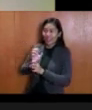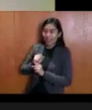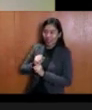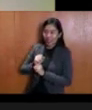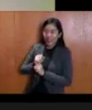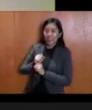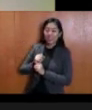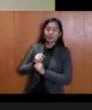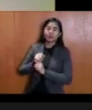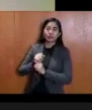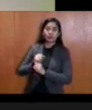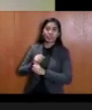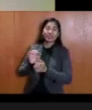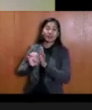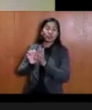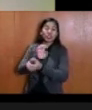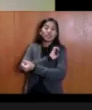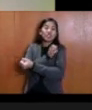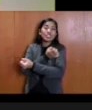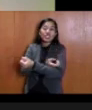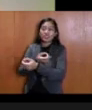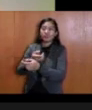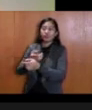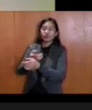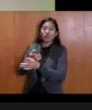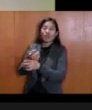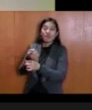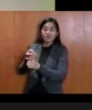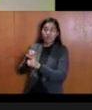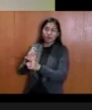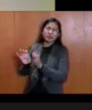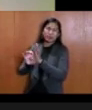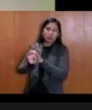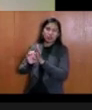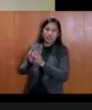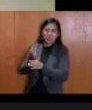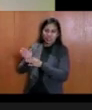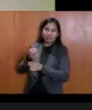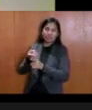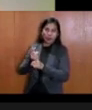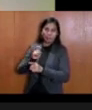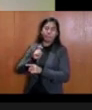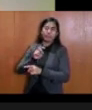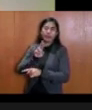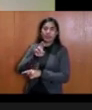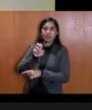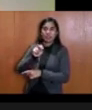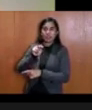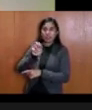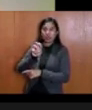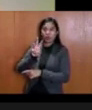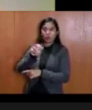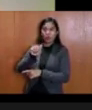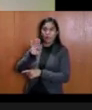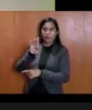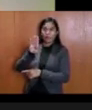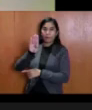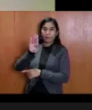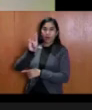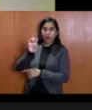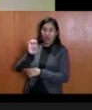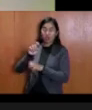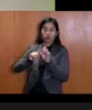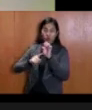several options, actually. Number one, if you are a user, a relatively huge